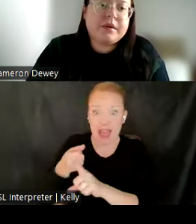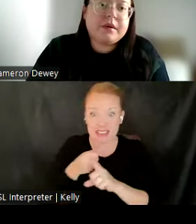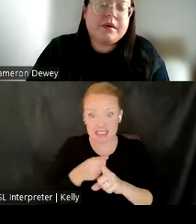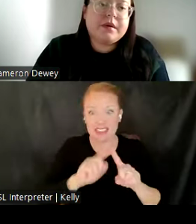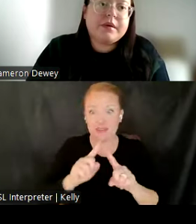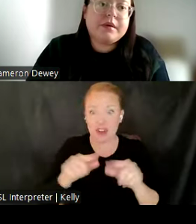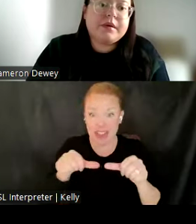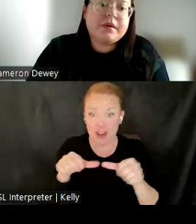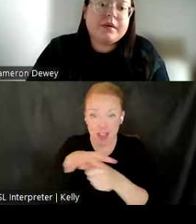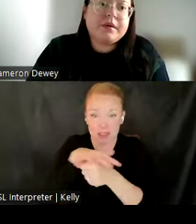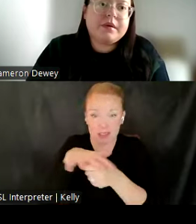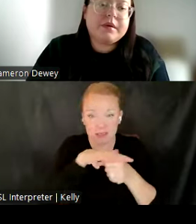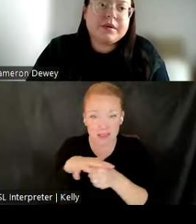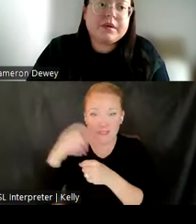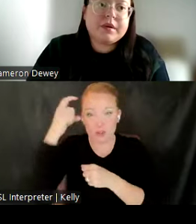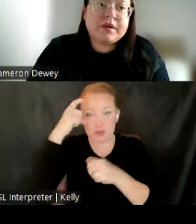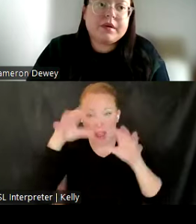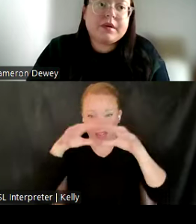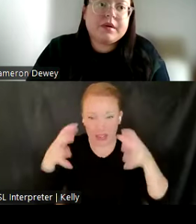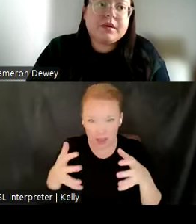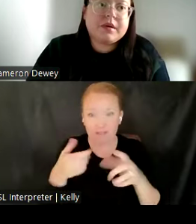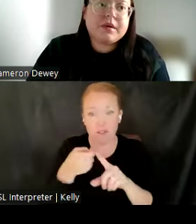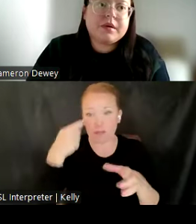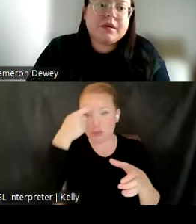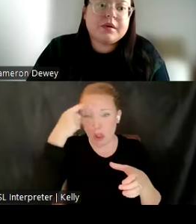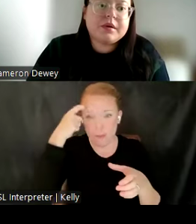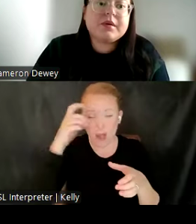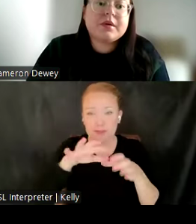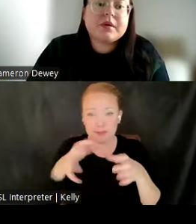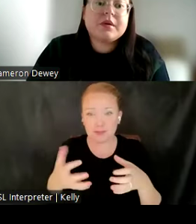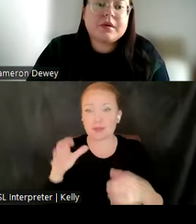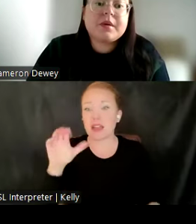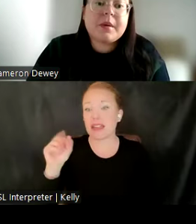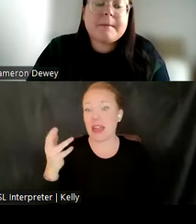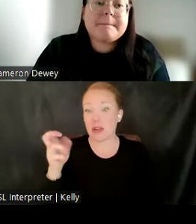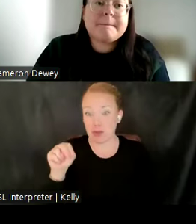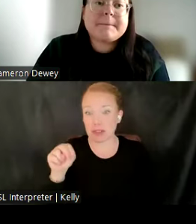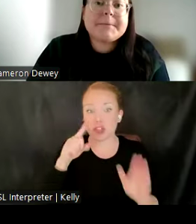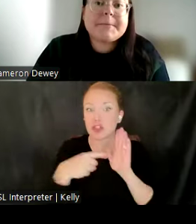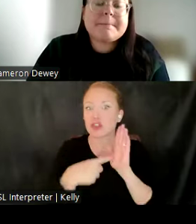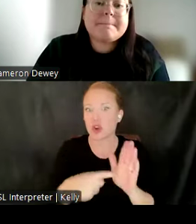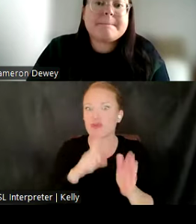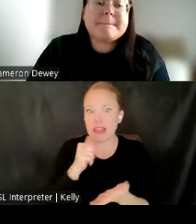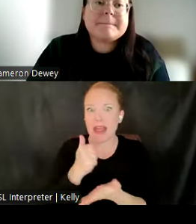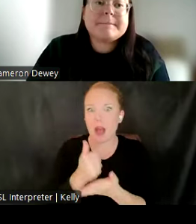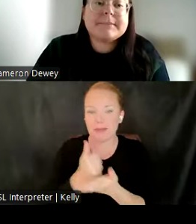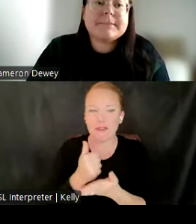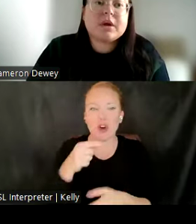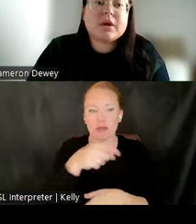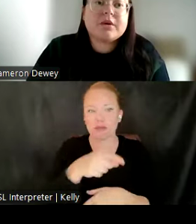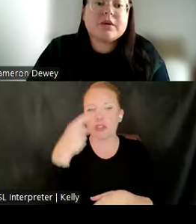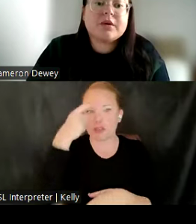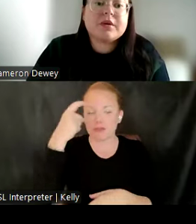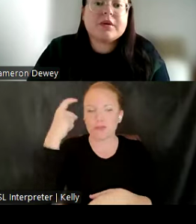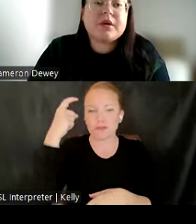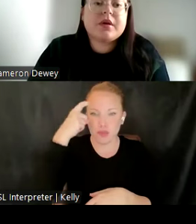Today, we're just going to discuss a few. And Cameron will actually show a really helpful trauma and brain video in the next